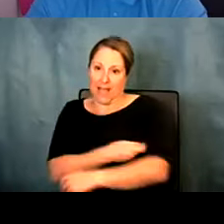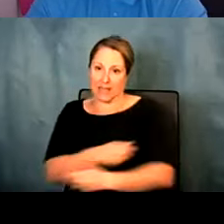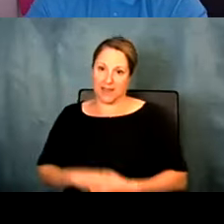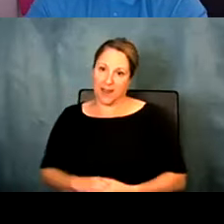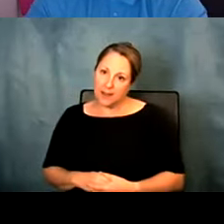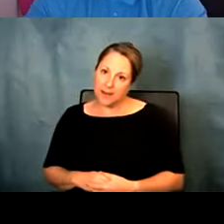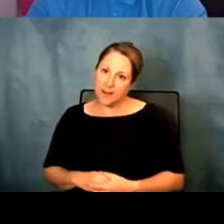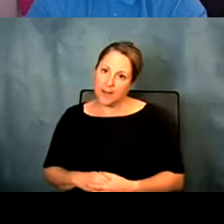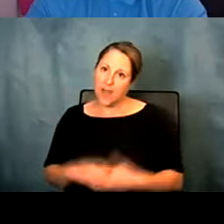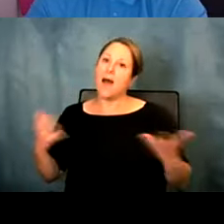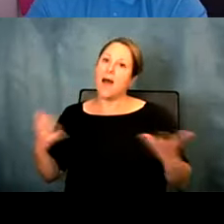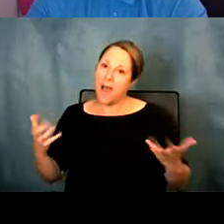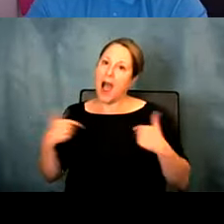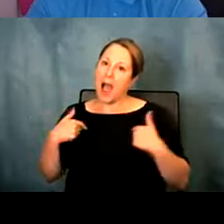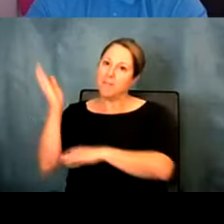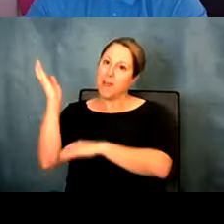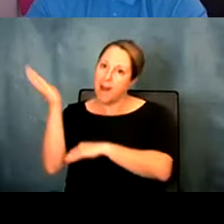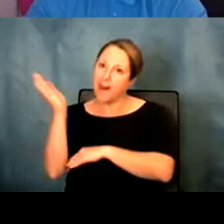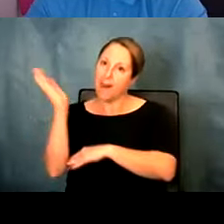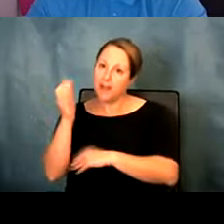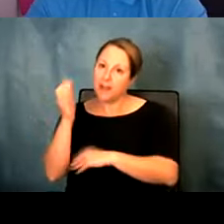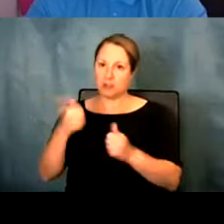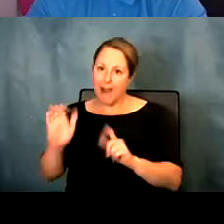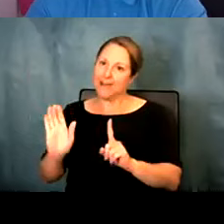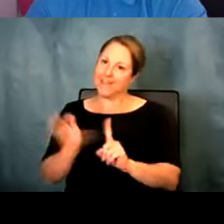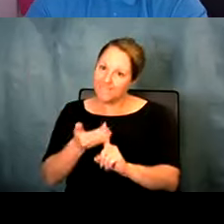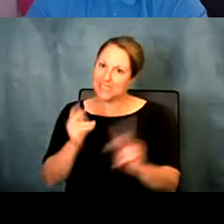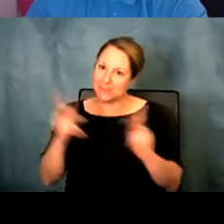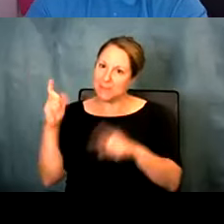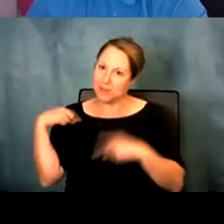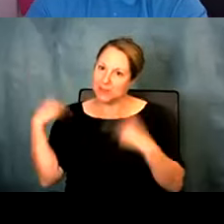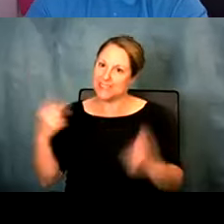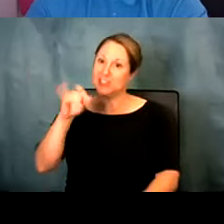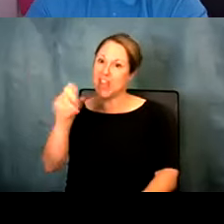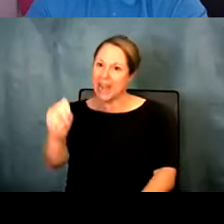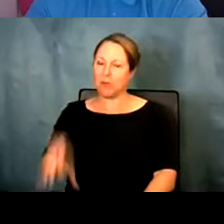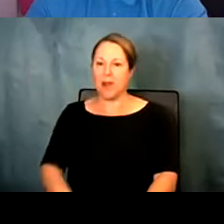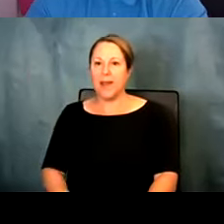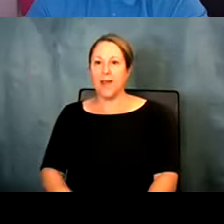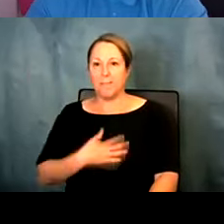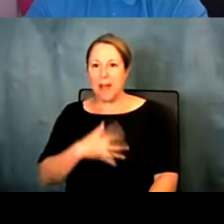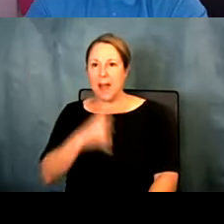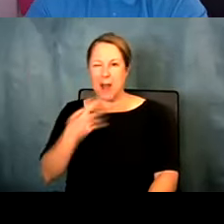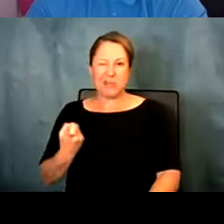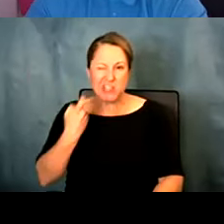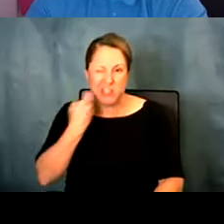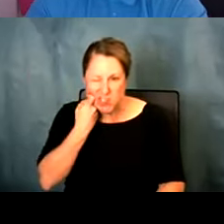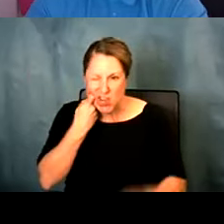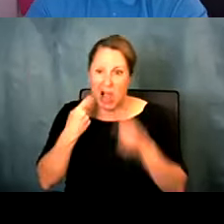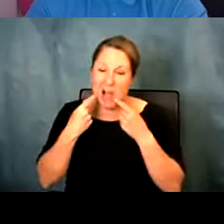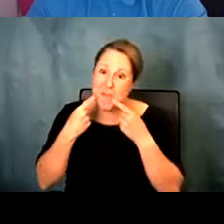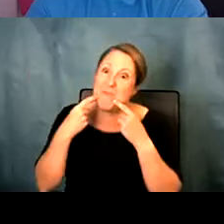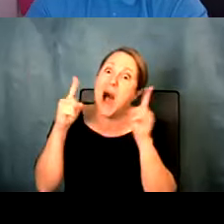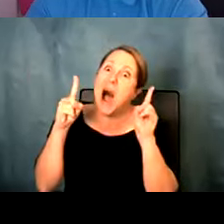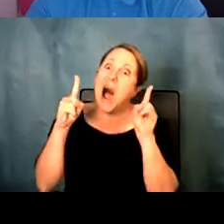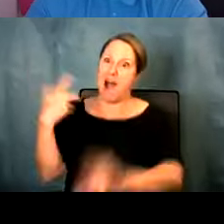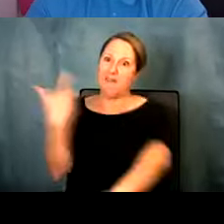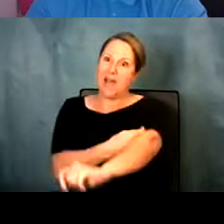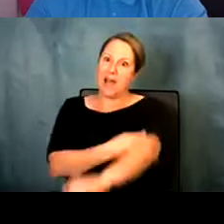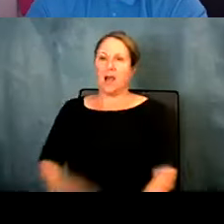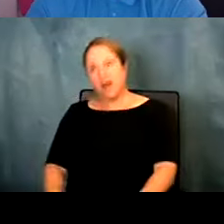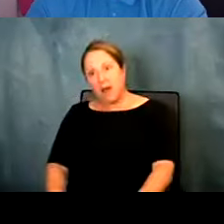presentations since January, and my mom just got vaccinated. And I